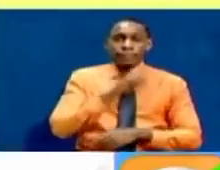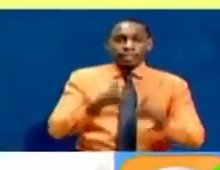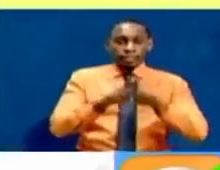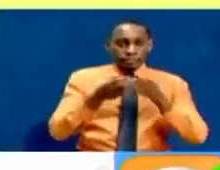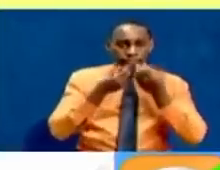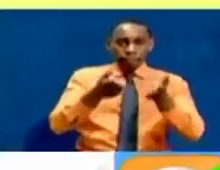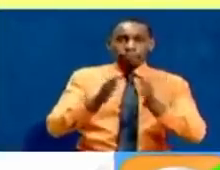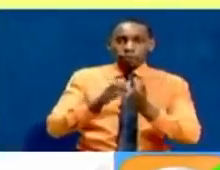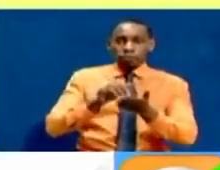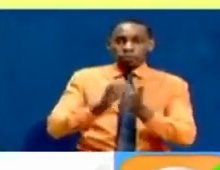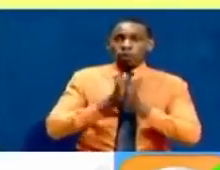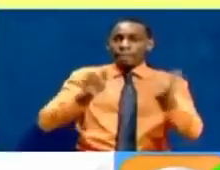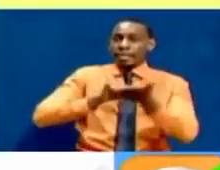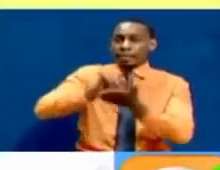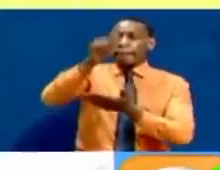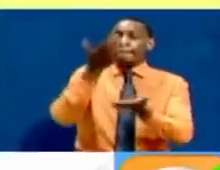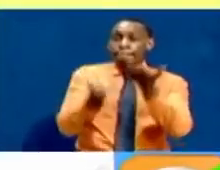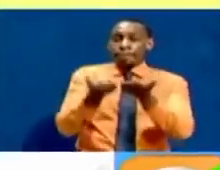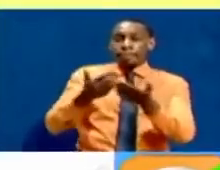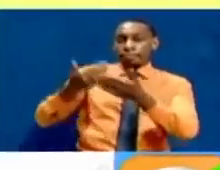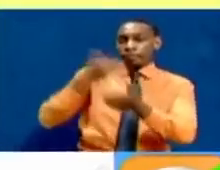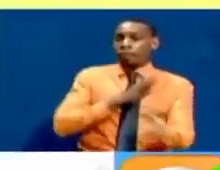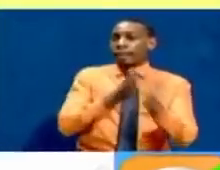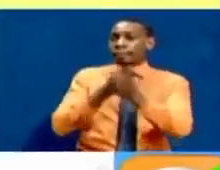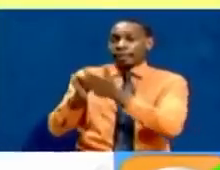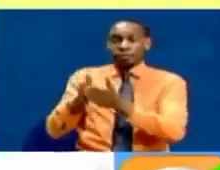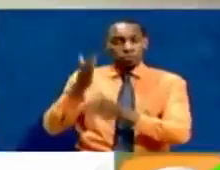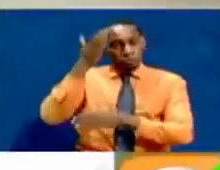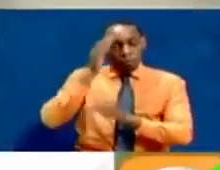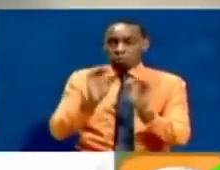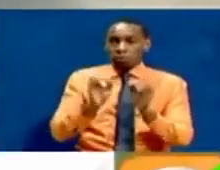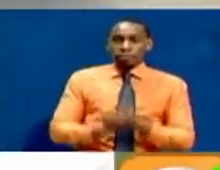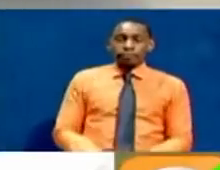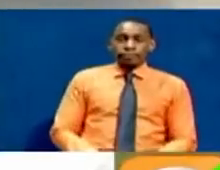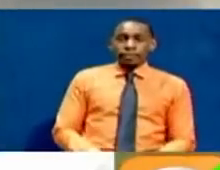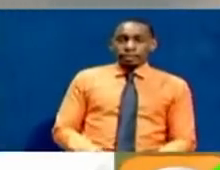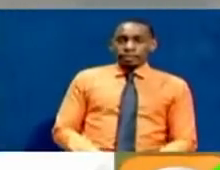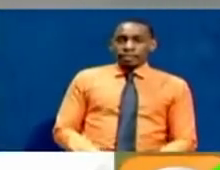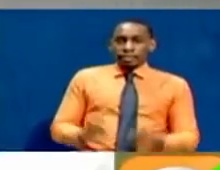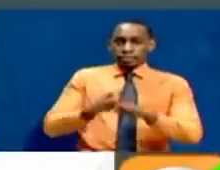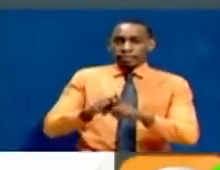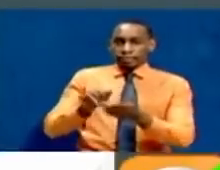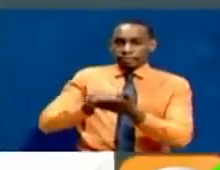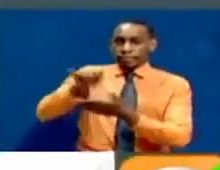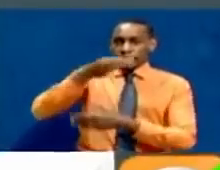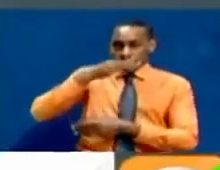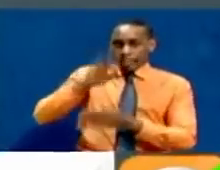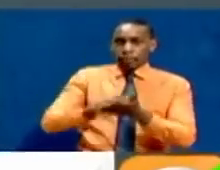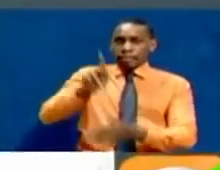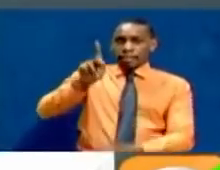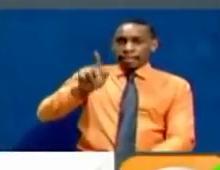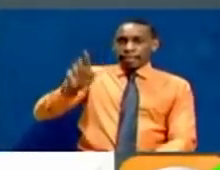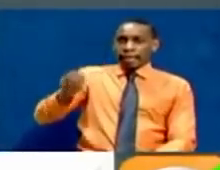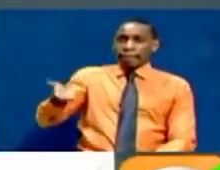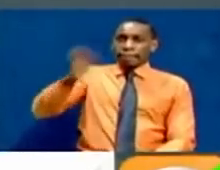said that we are opening the airspace, perhaps they had already organized something because you never know. Air France and KLM have also announced the resumption of their flights